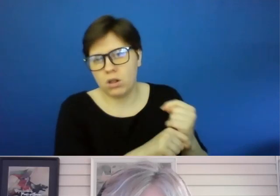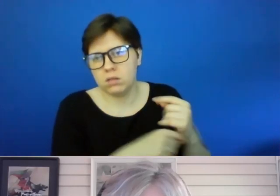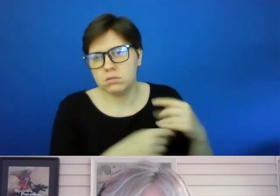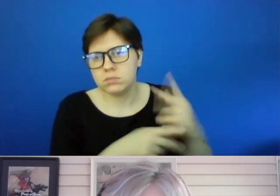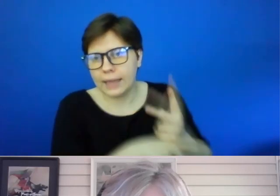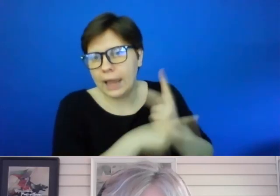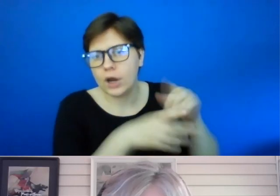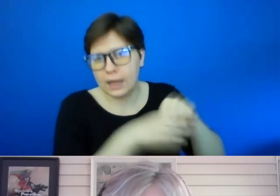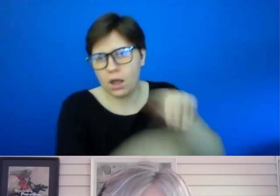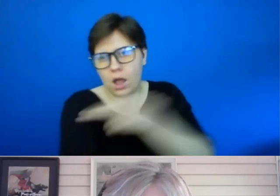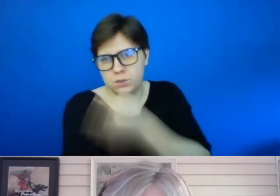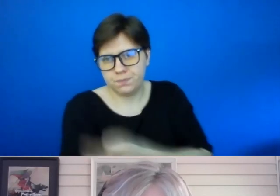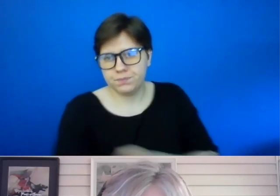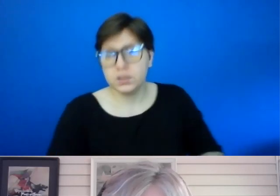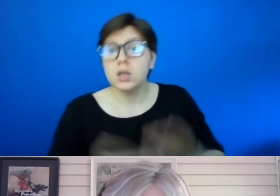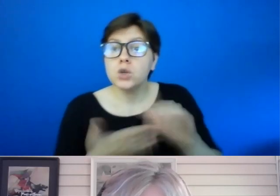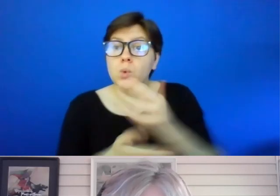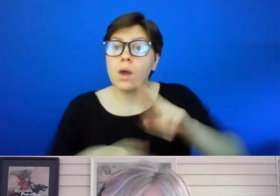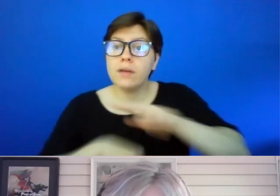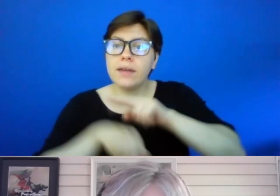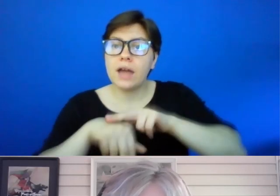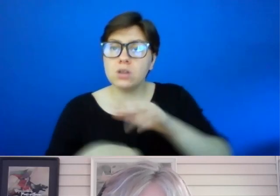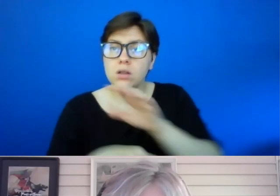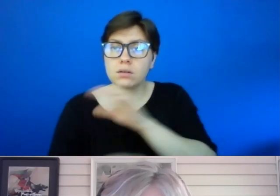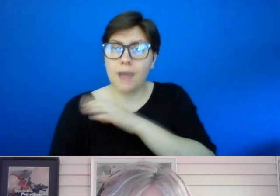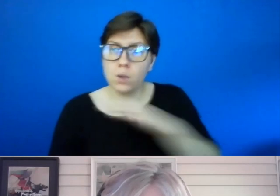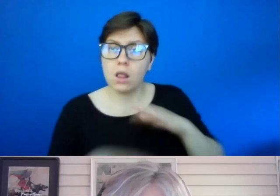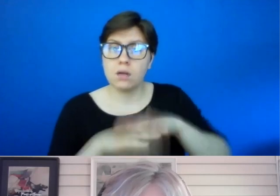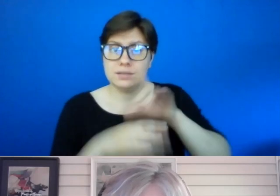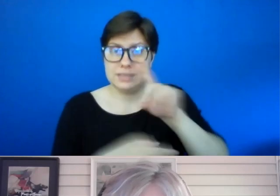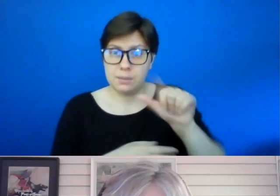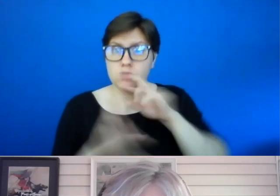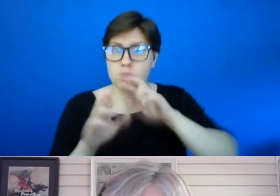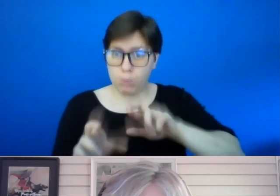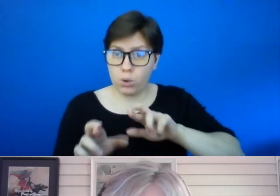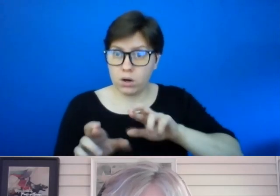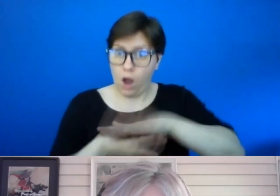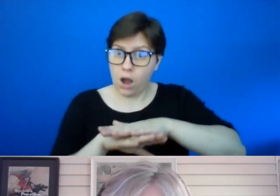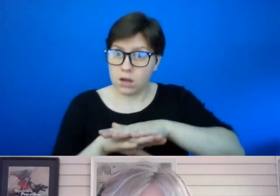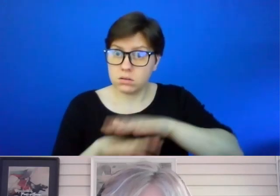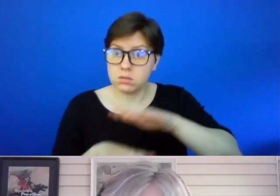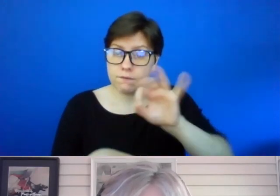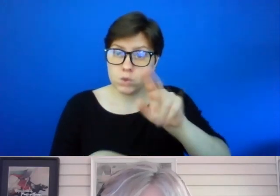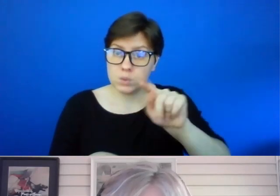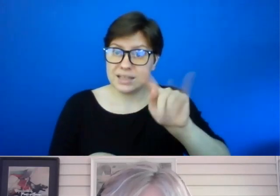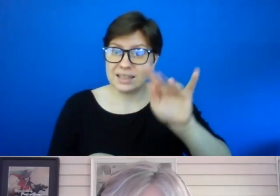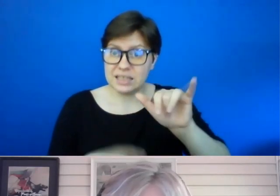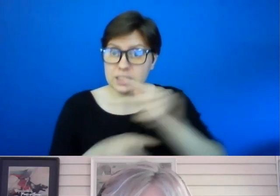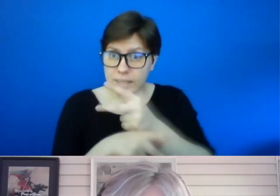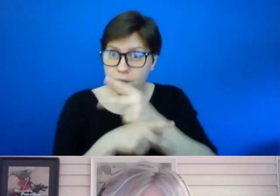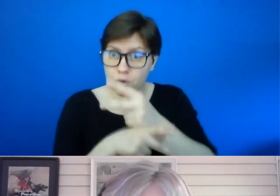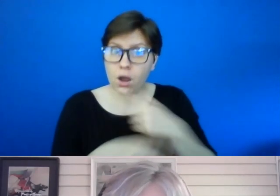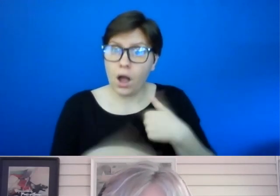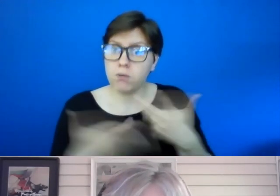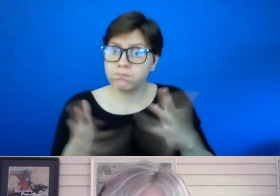extensively in the new National Council of Disability report on medical futility. I'm cited in a recent Texas appellate